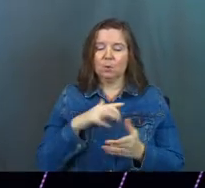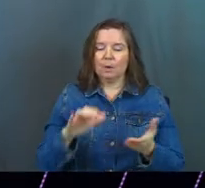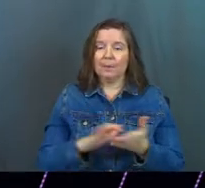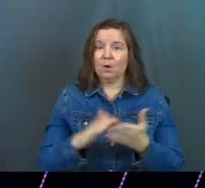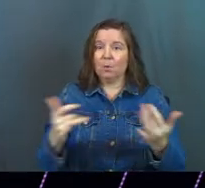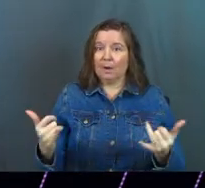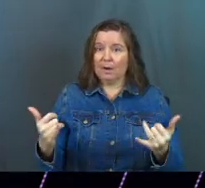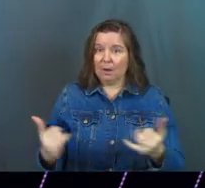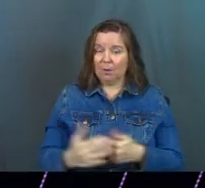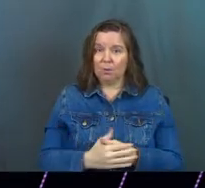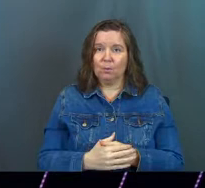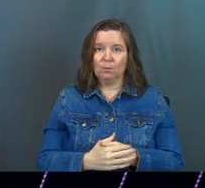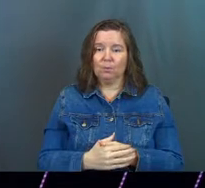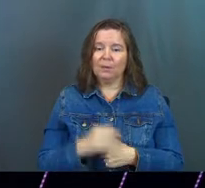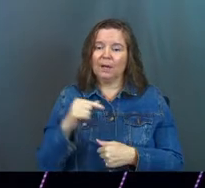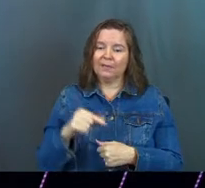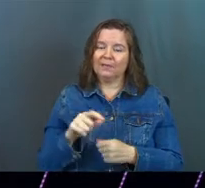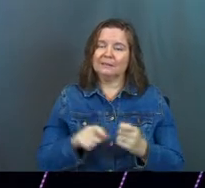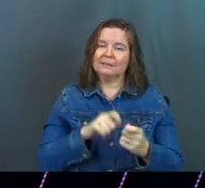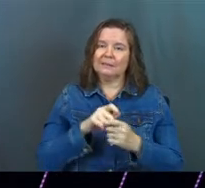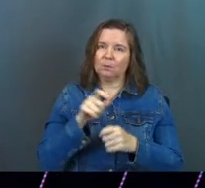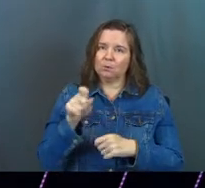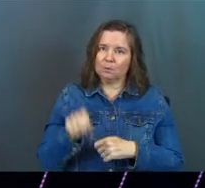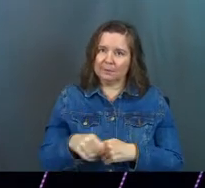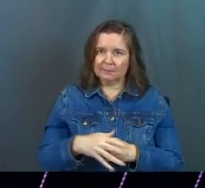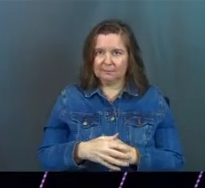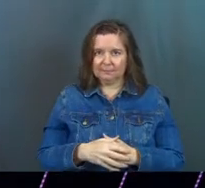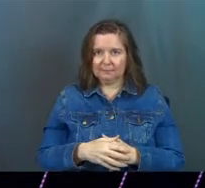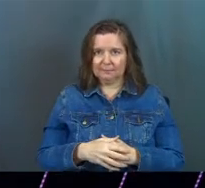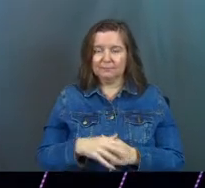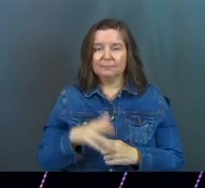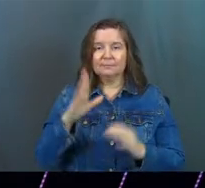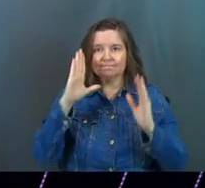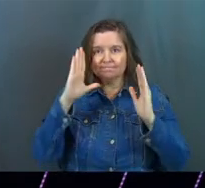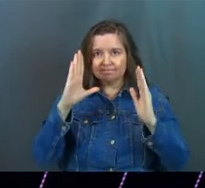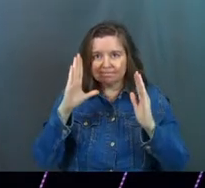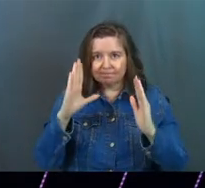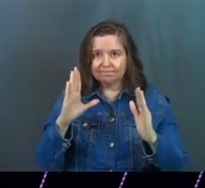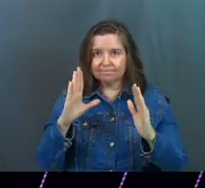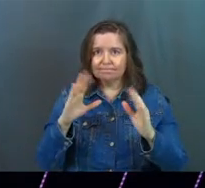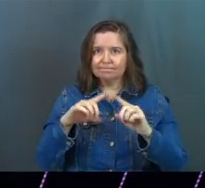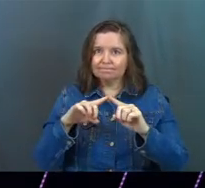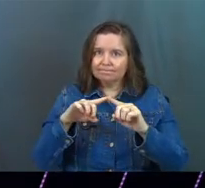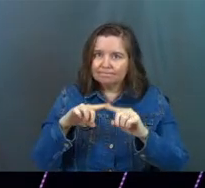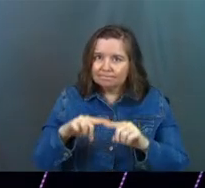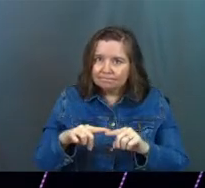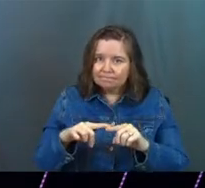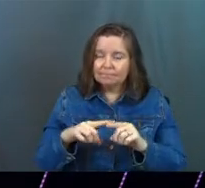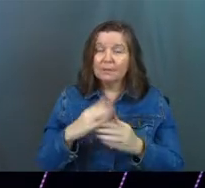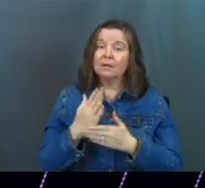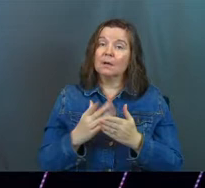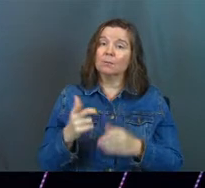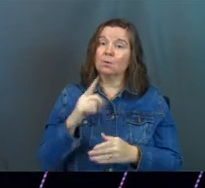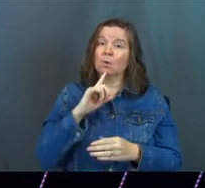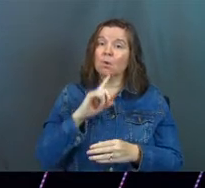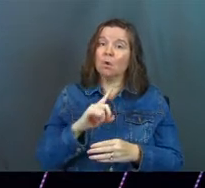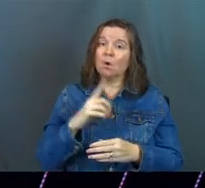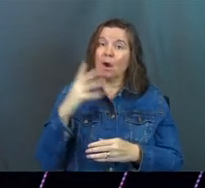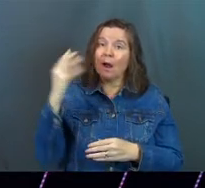you are married right now, and this is exactly what you need. Listen in. Lean forward. Some of you